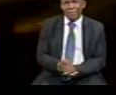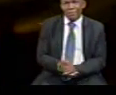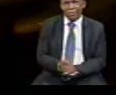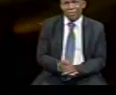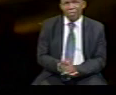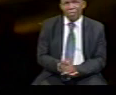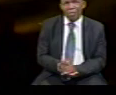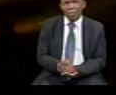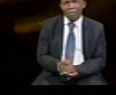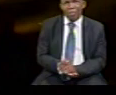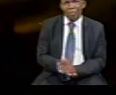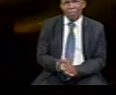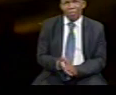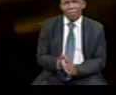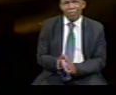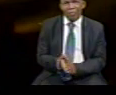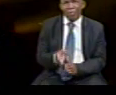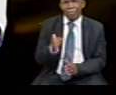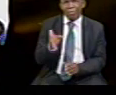25. It says in verse